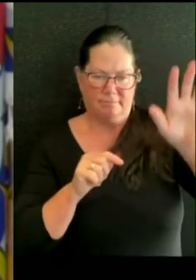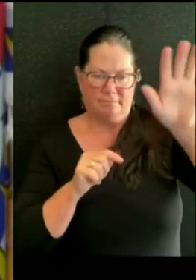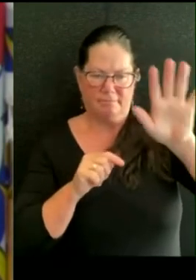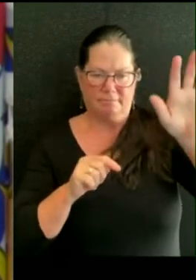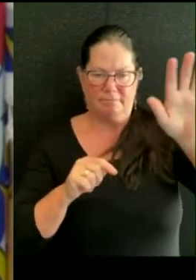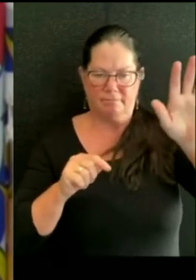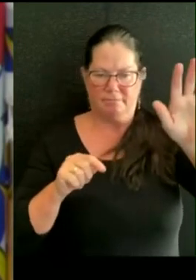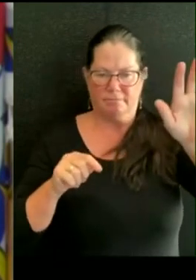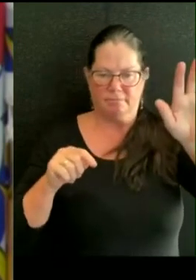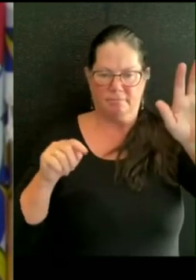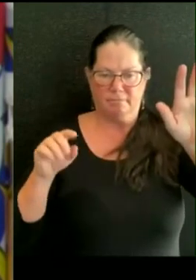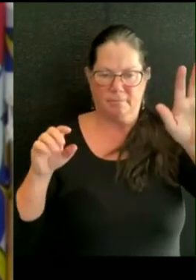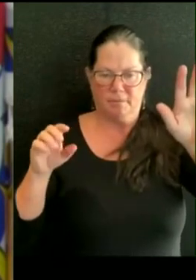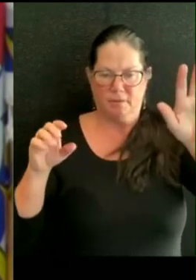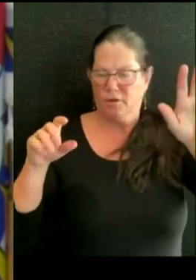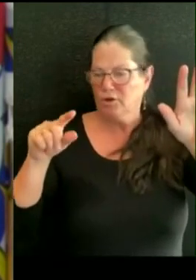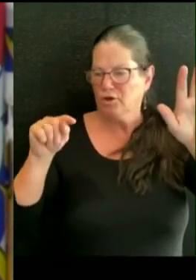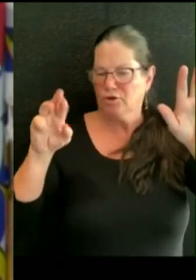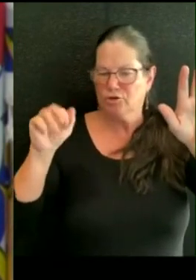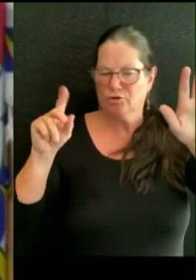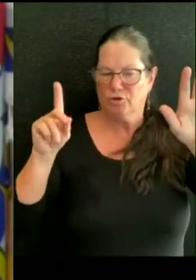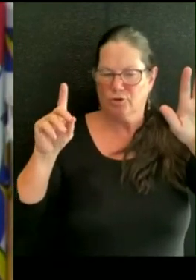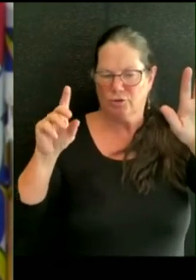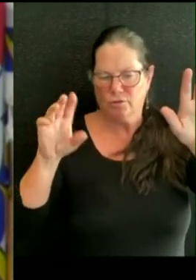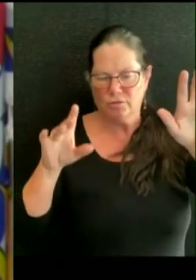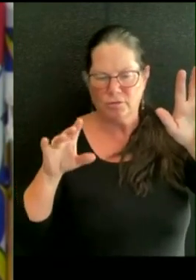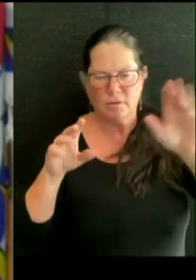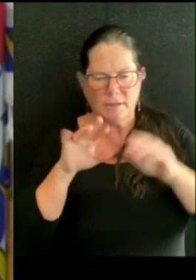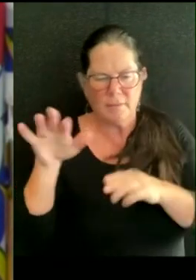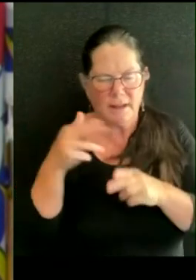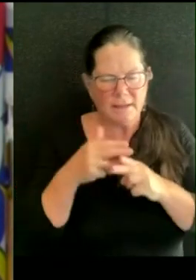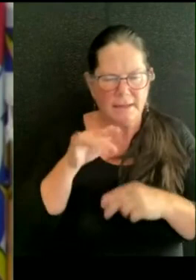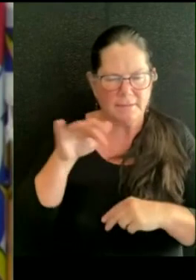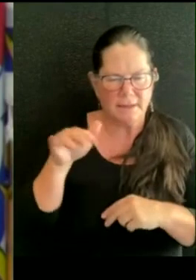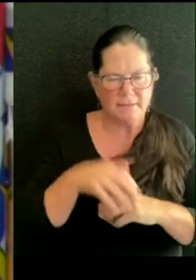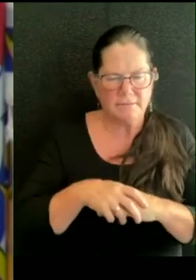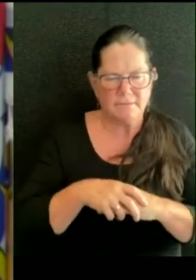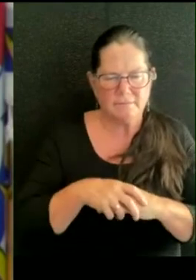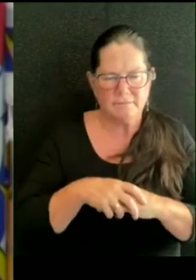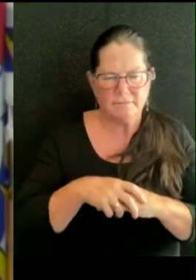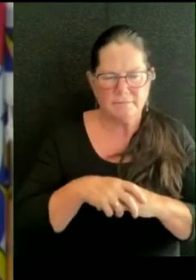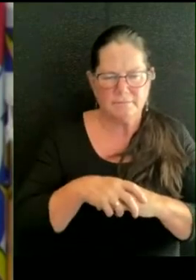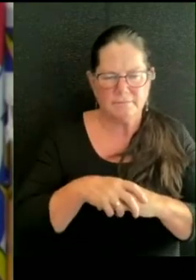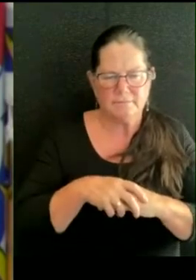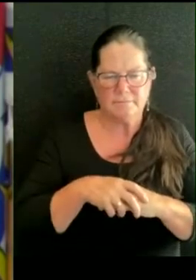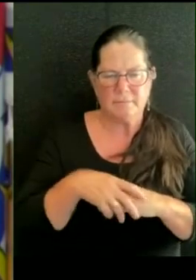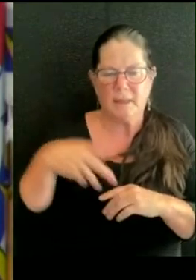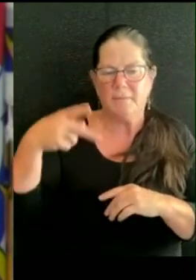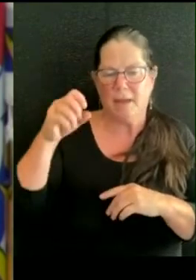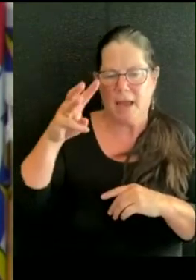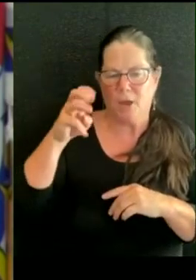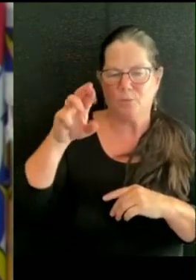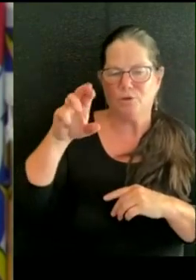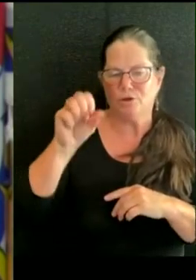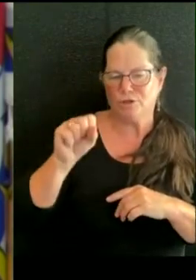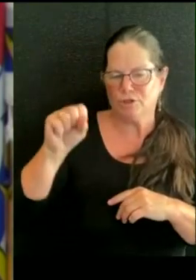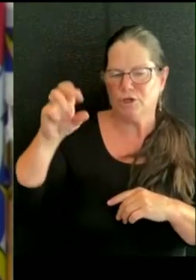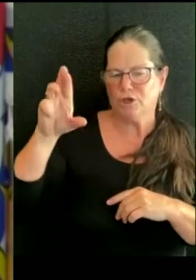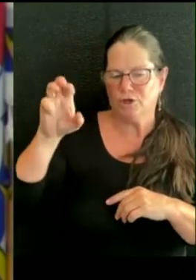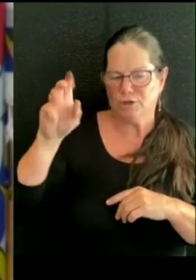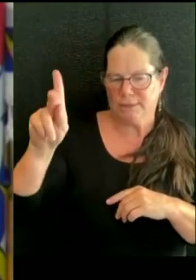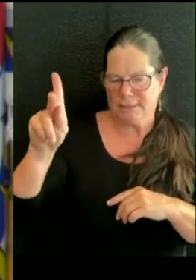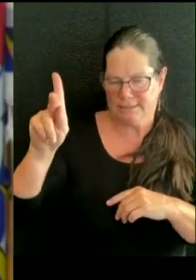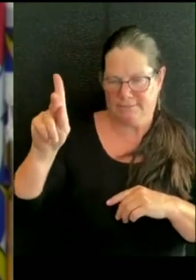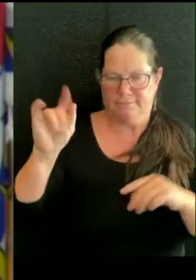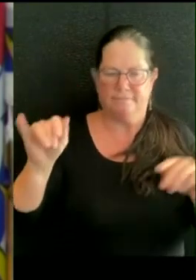perimeter has been brought down to a safer, more workable terrain. Along the south perimeter, crews